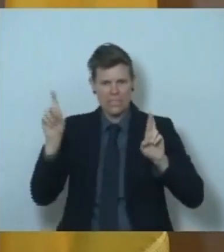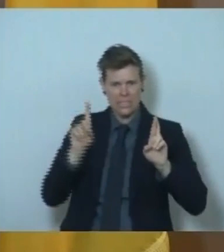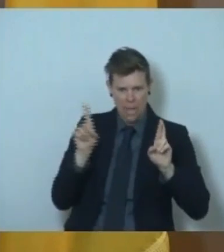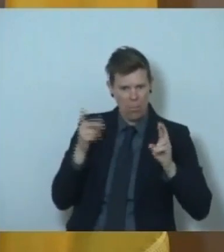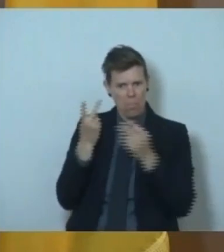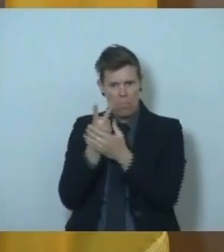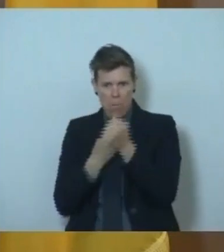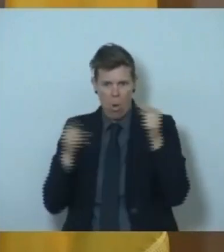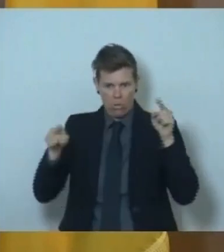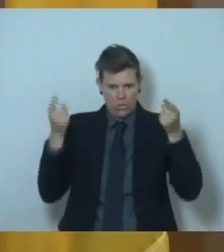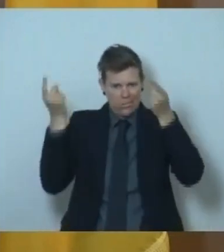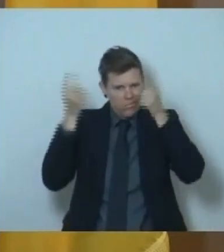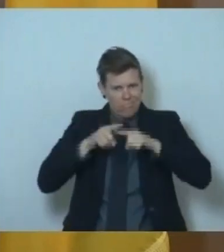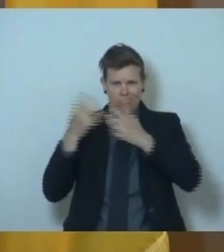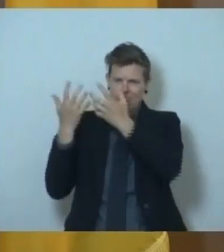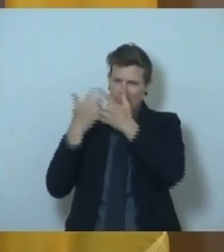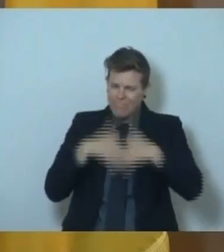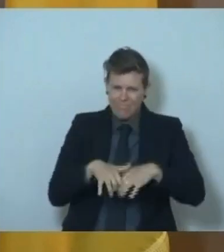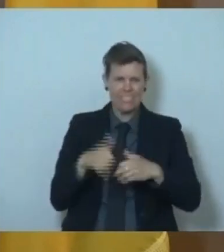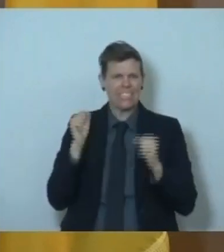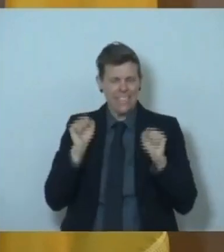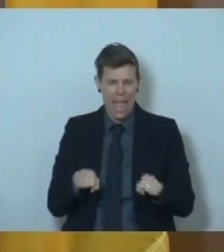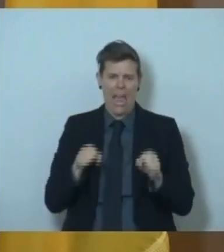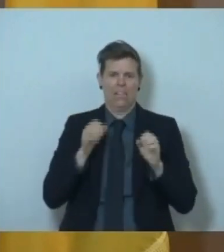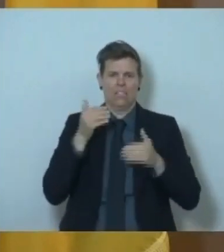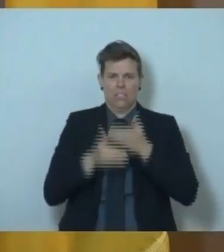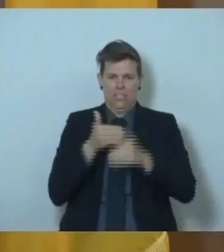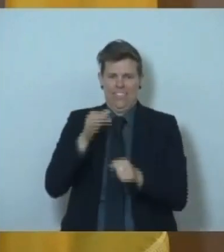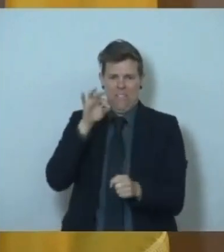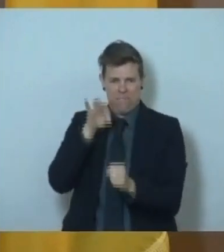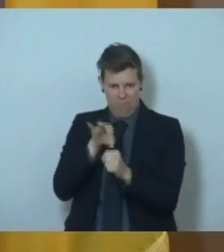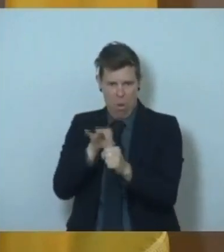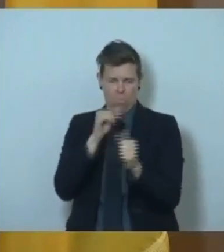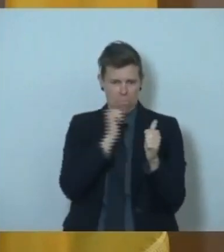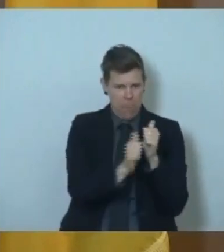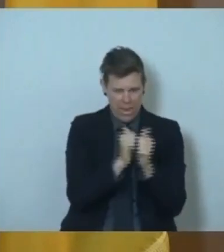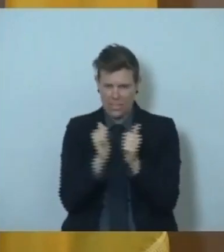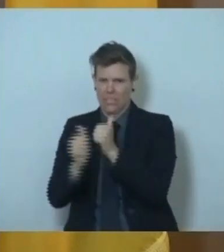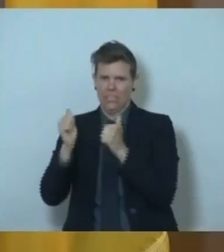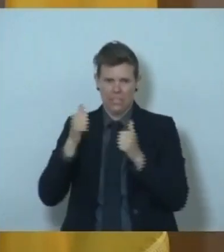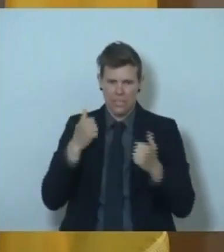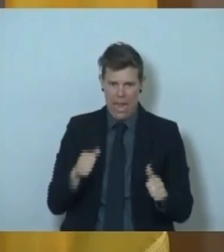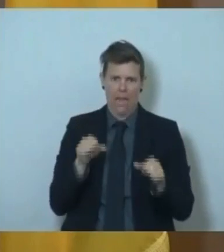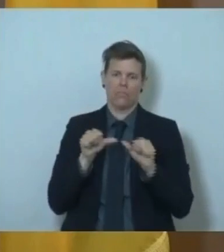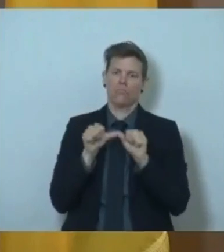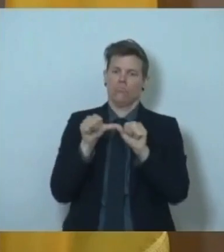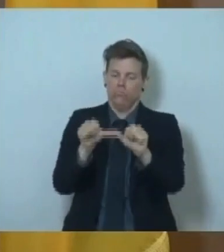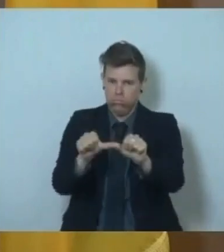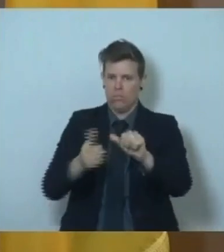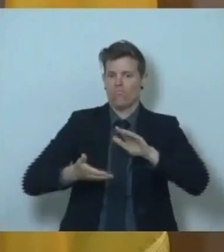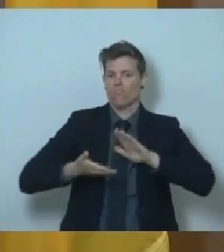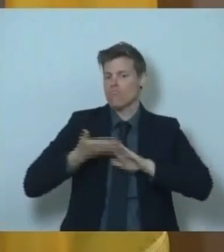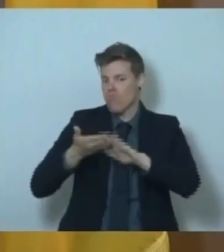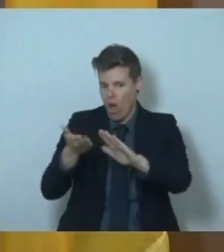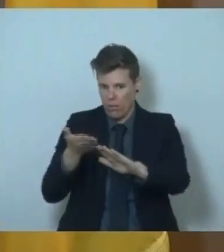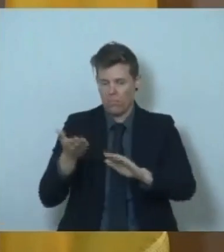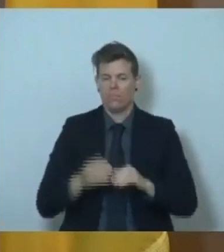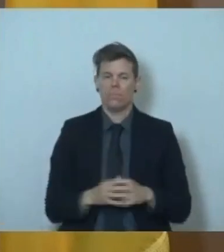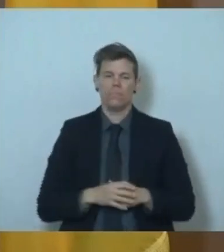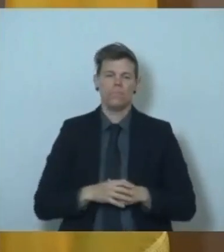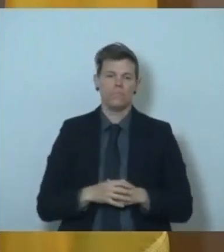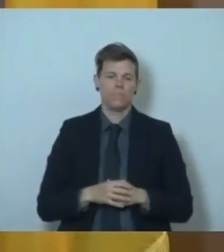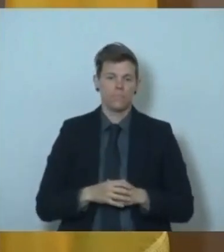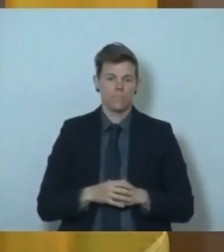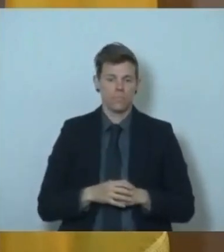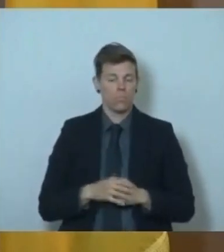changes necessary to keep all of the wheels turning in state and local government. Which, just as a reminder, that's